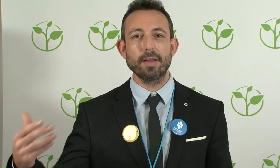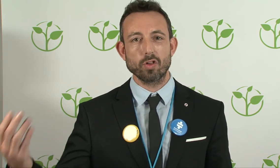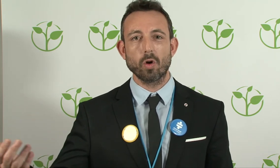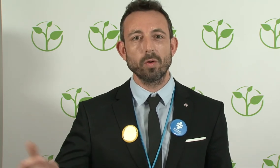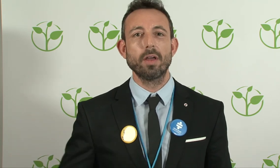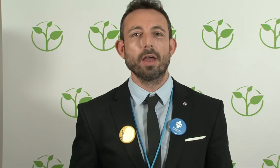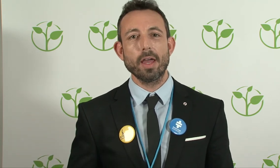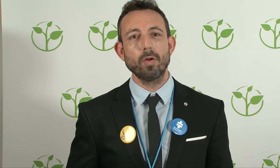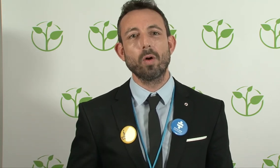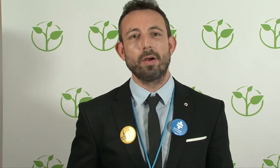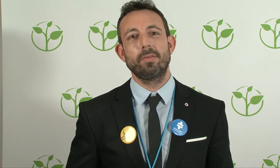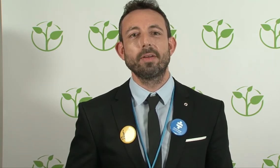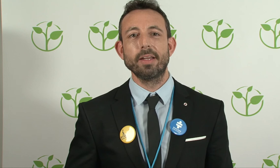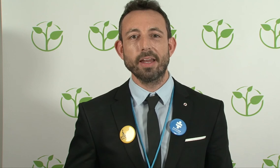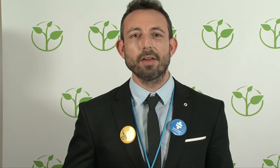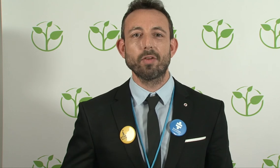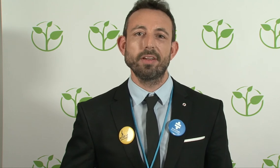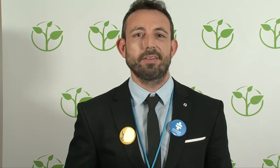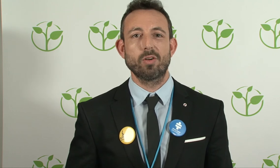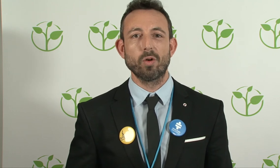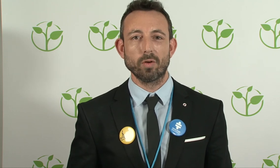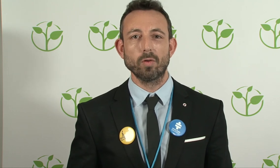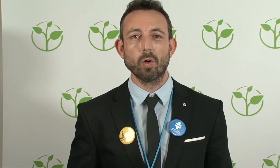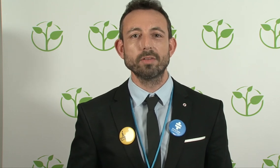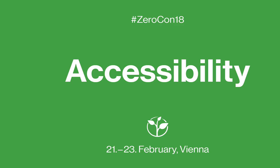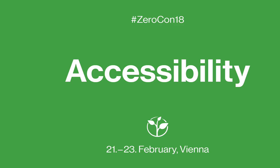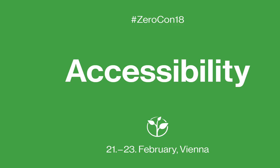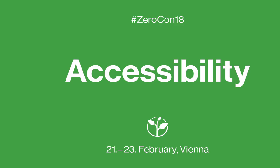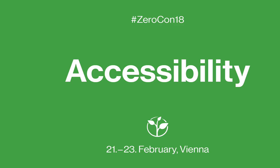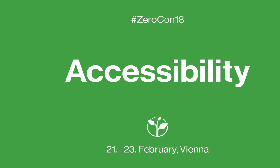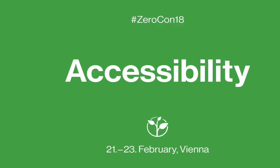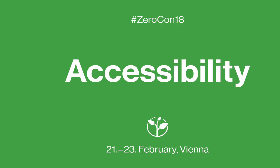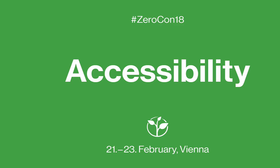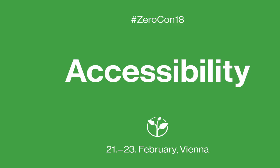his live show, everywhere and in every corner of the world. Thank you very, very much.